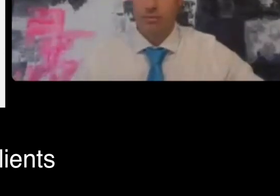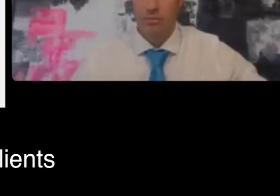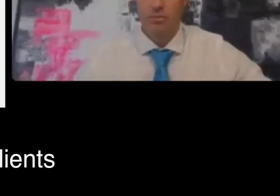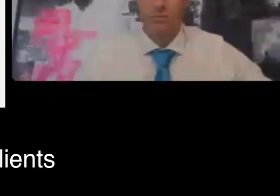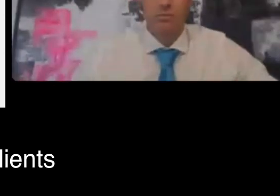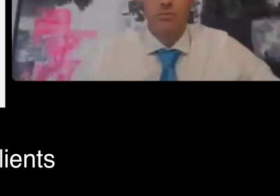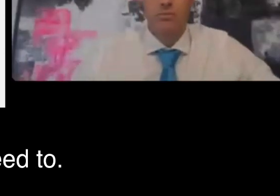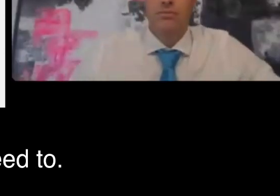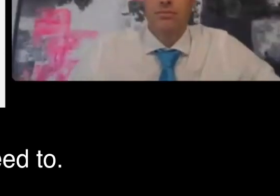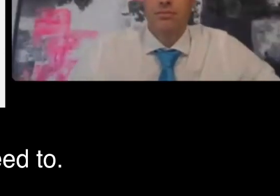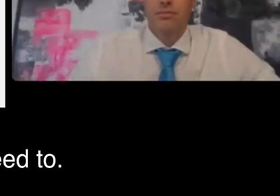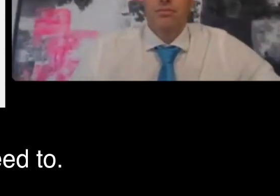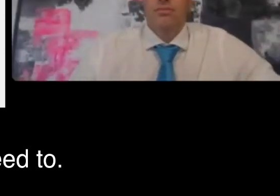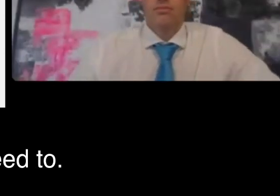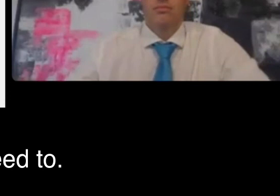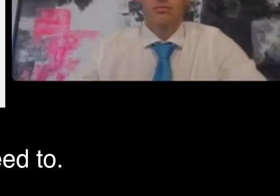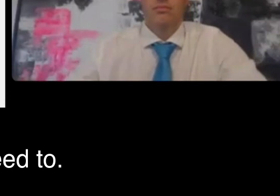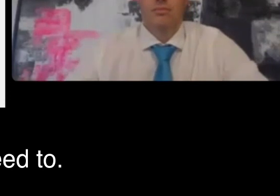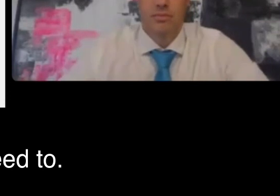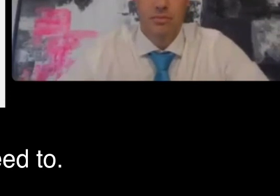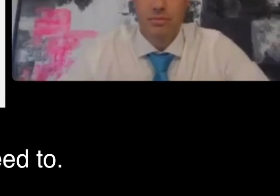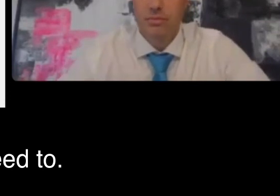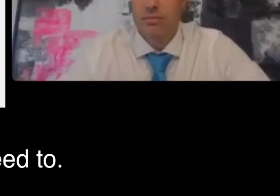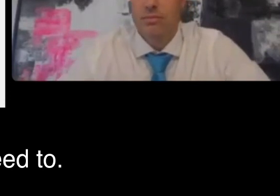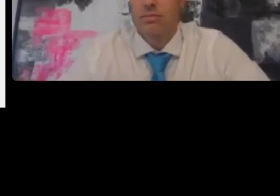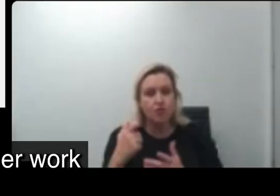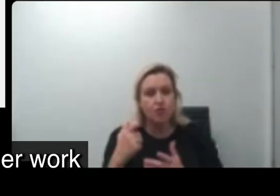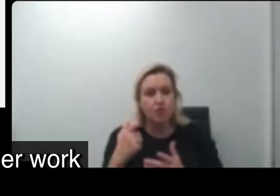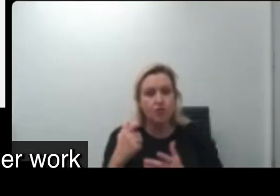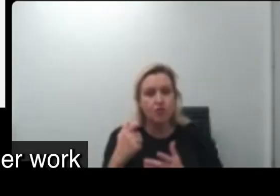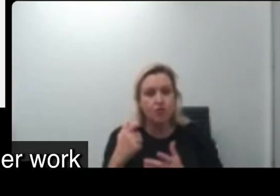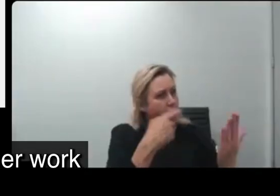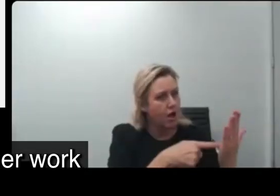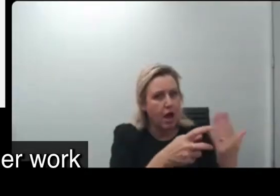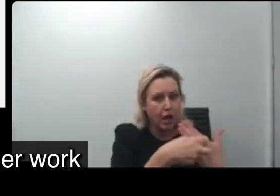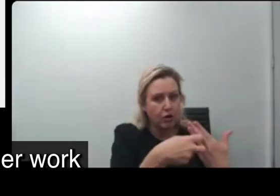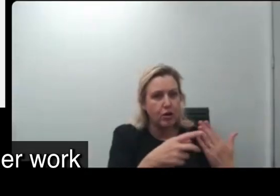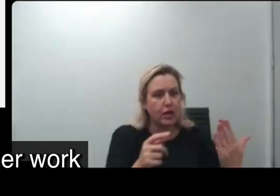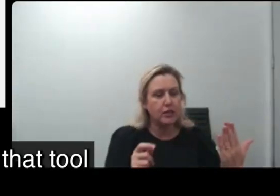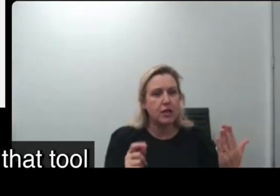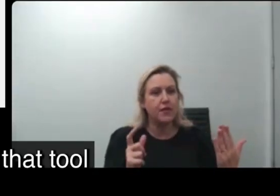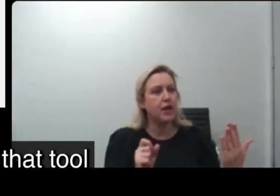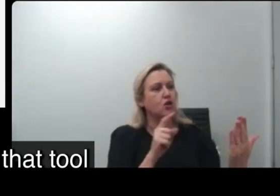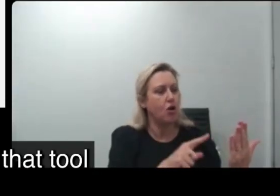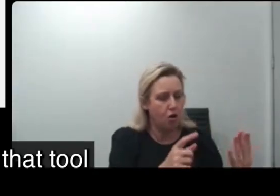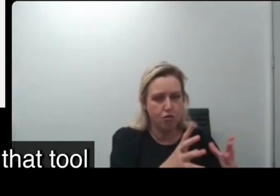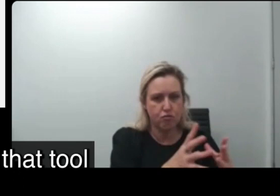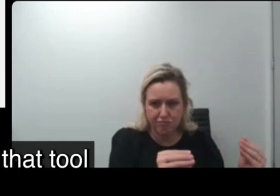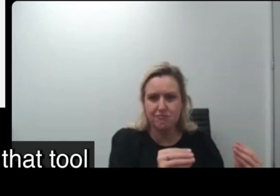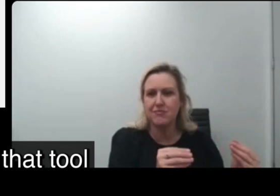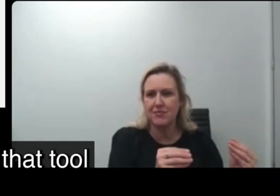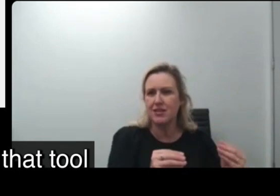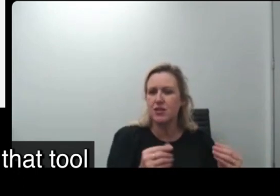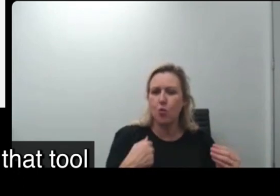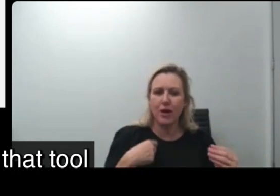so that clients aren't ringing around when they don't need to. We are behind the scenes looking at further work that we can do